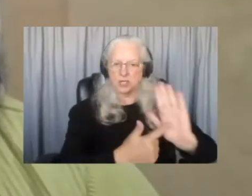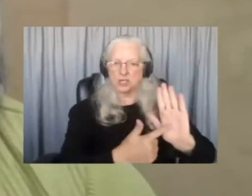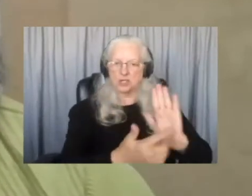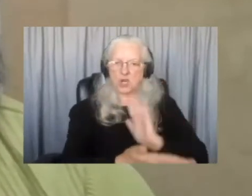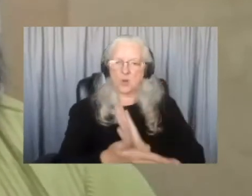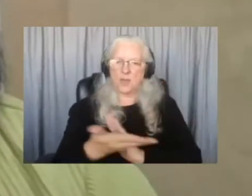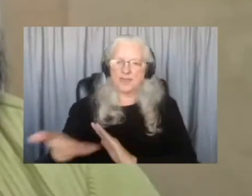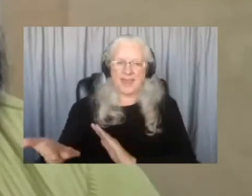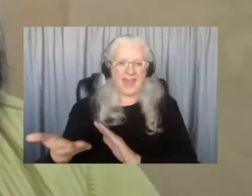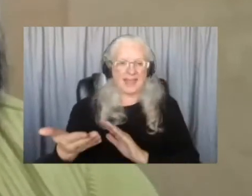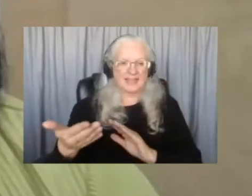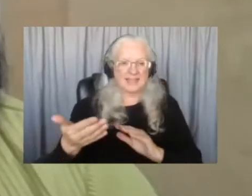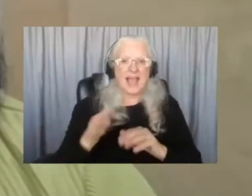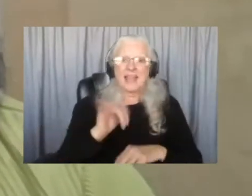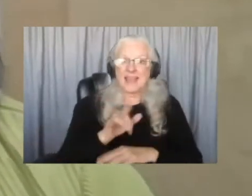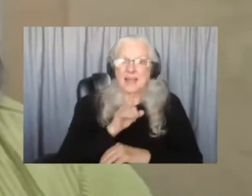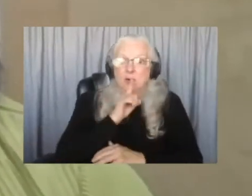actual